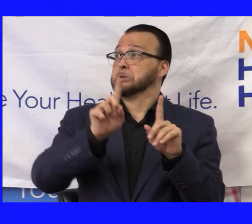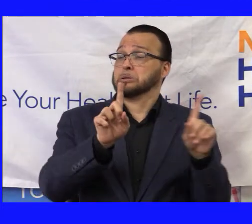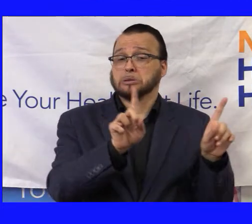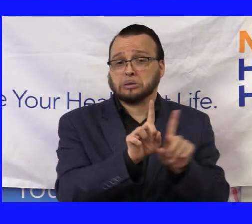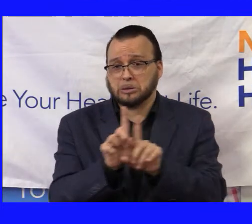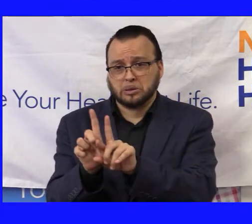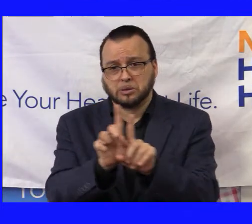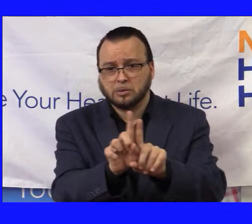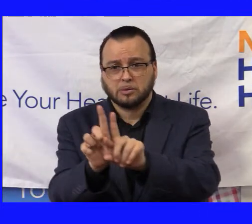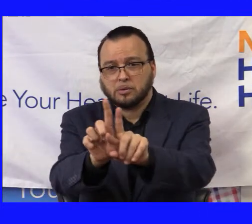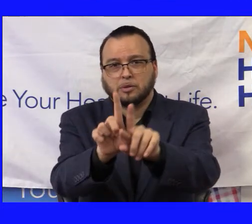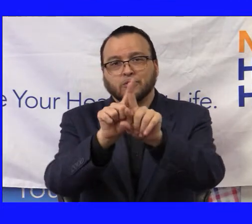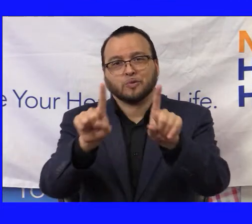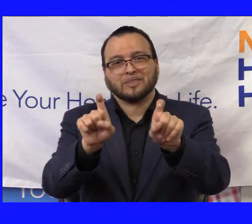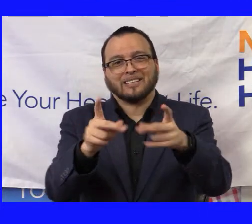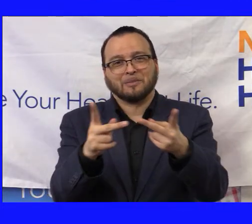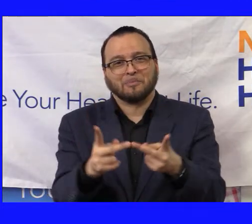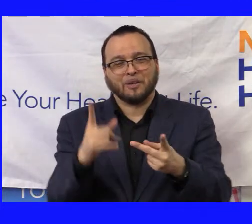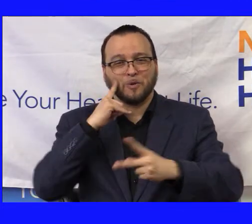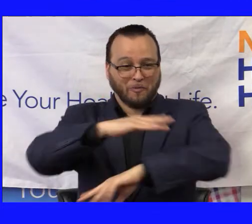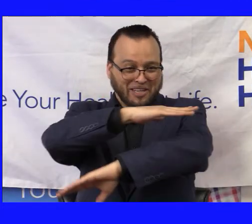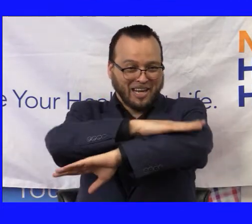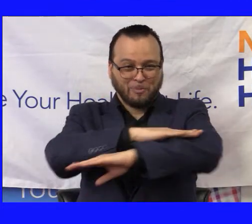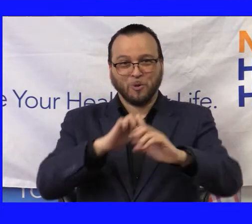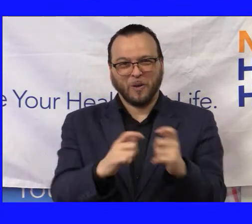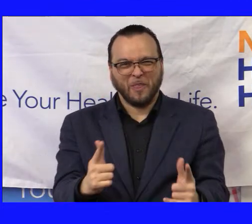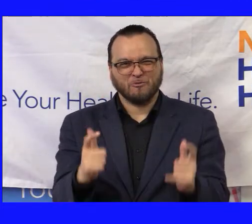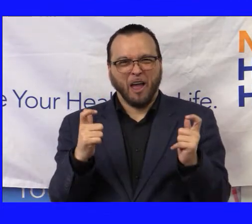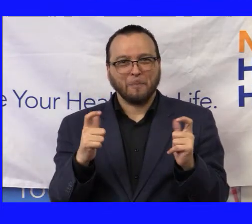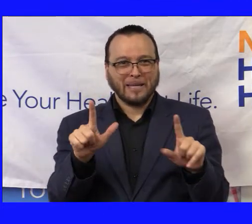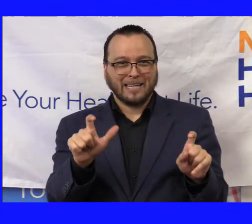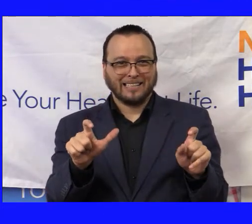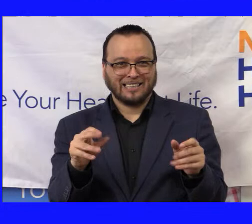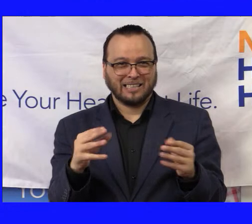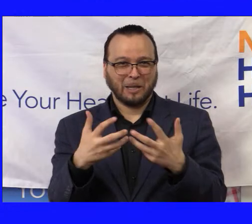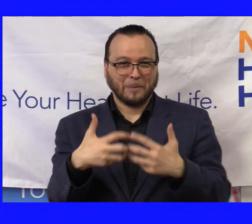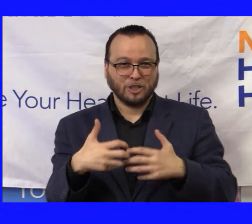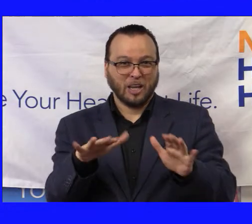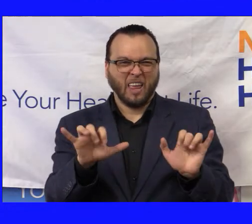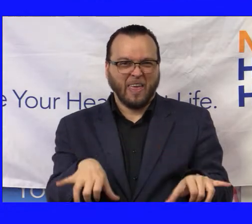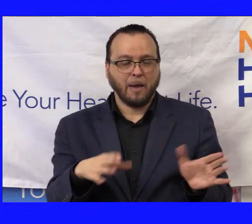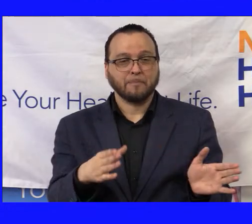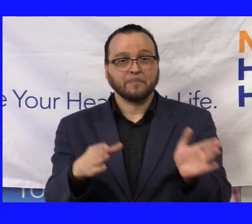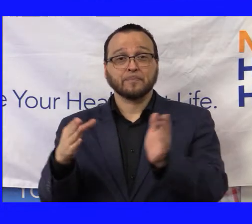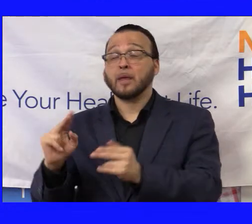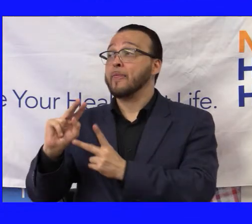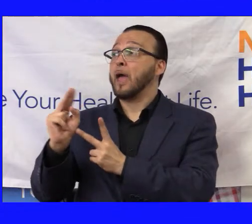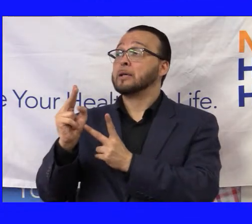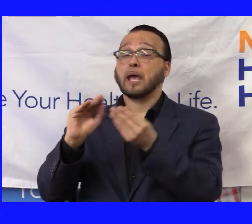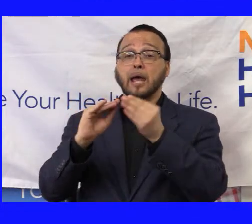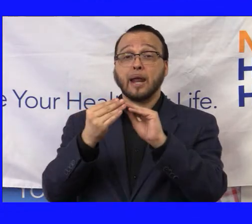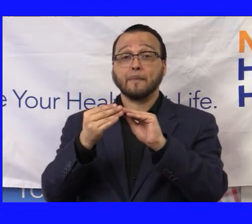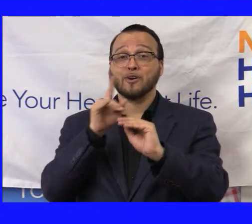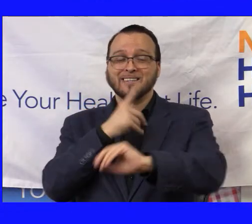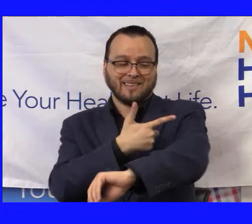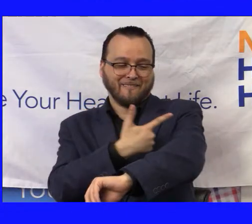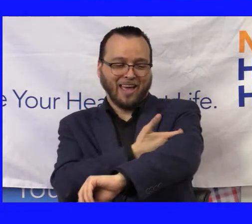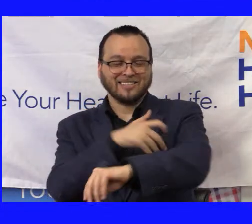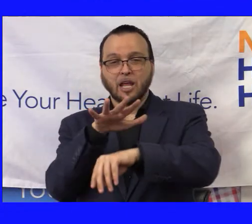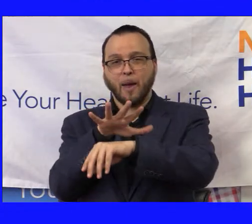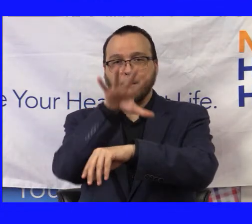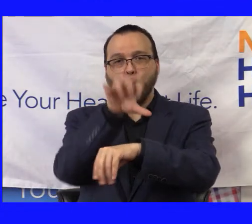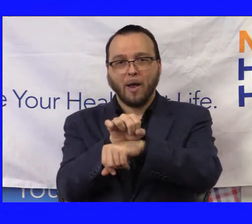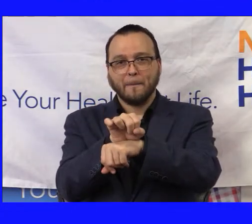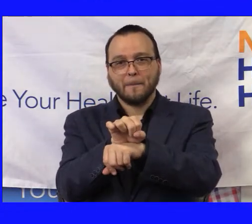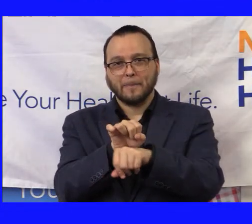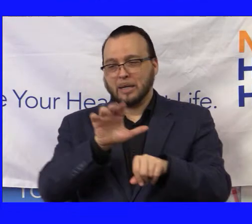rapid testing machines, things like that. Okay. The 50,000 people, that your second number there is the vaccine appointments that were made. So there's